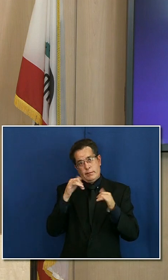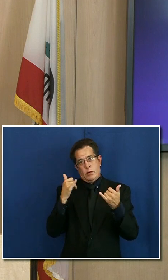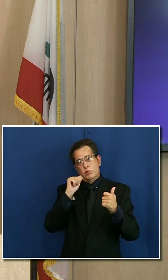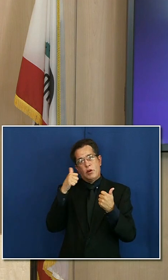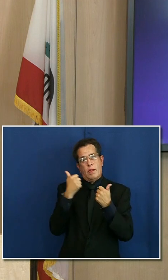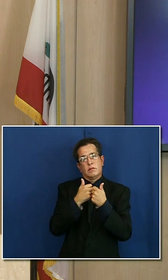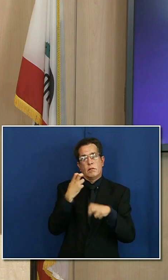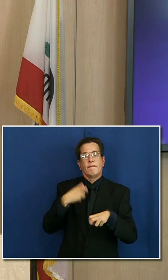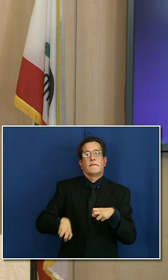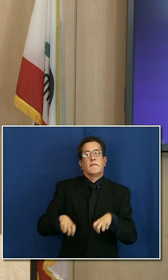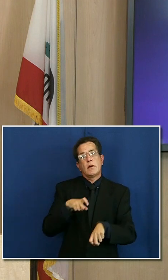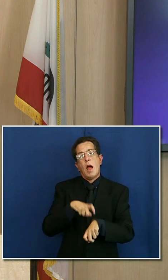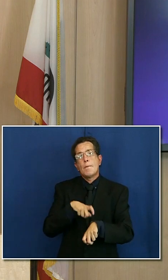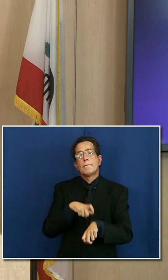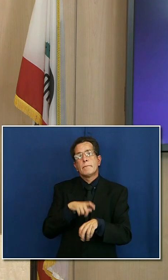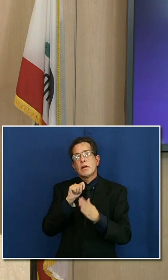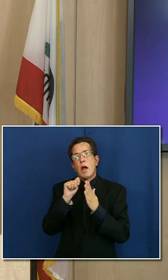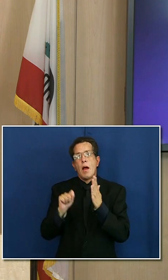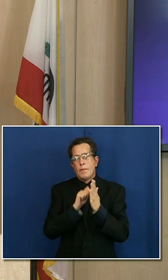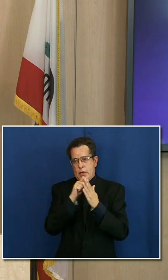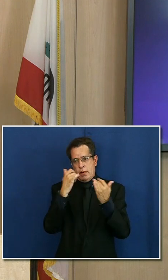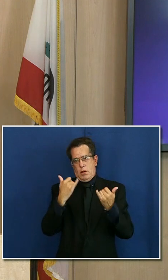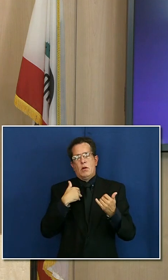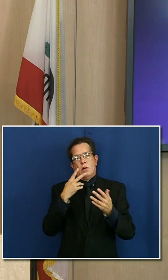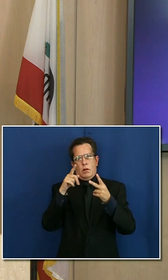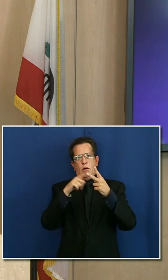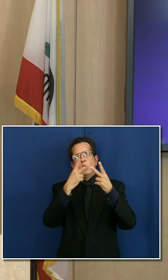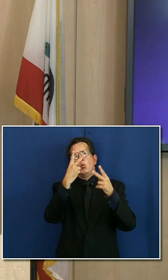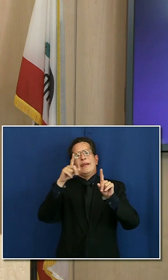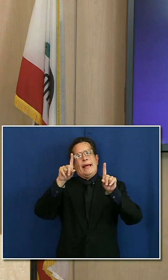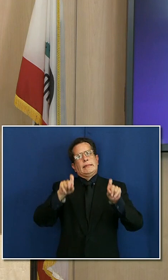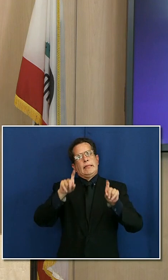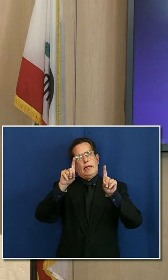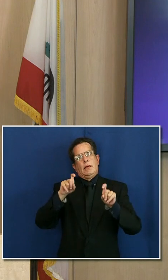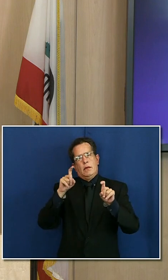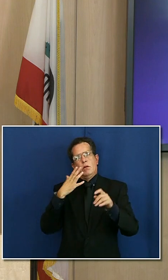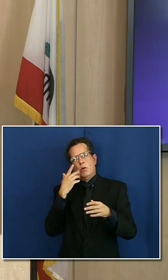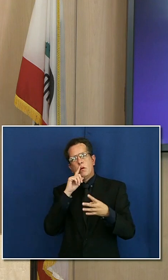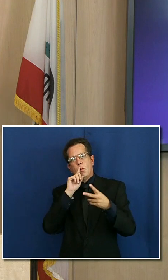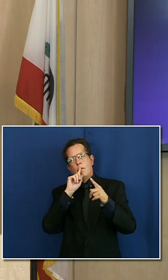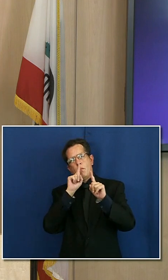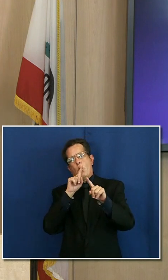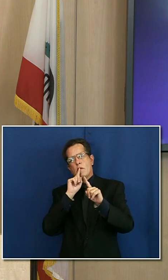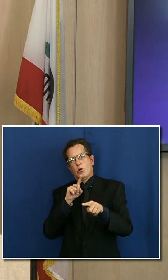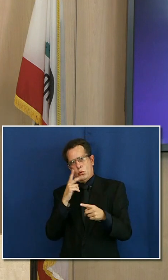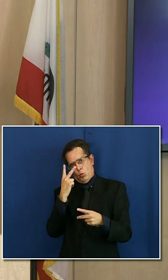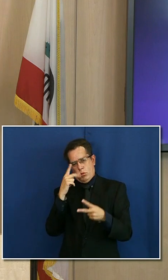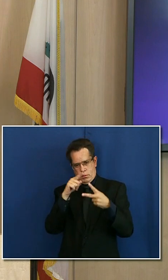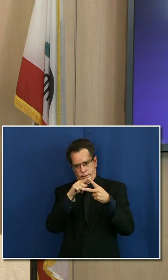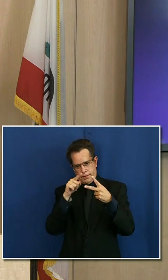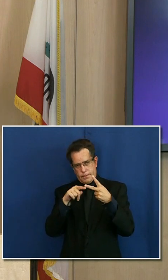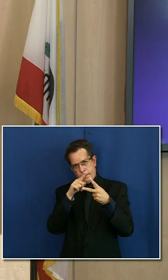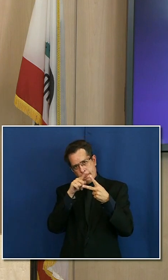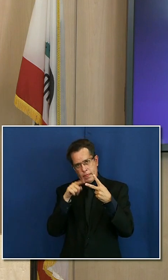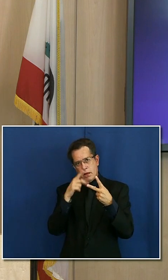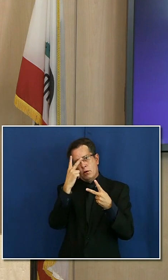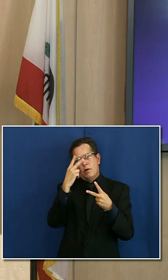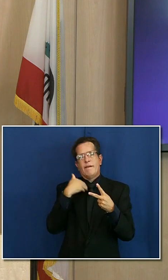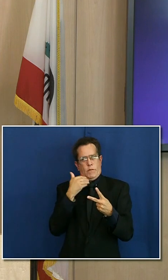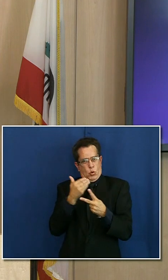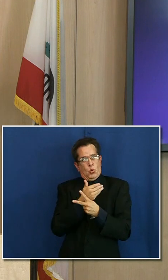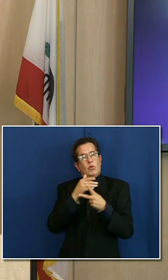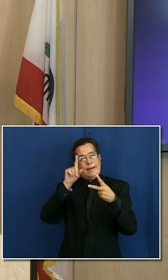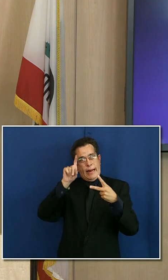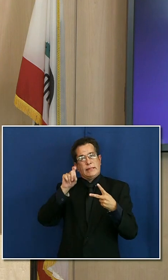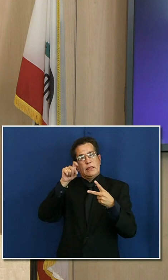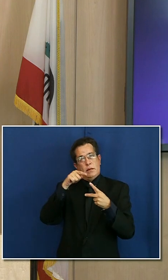face. With that, I want to give an update on 2 testing-related things. The first is some new additional testing opportunities